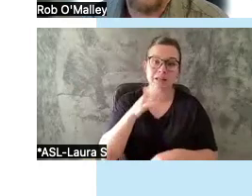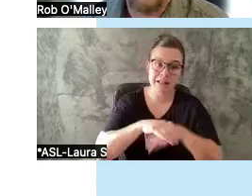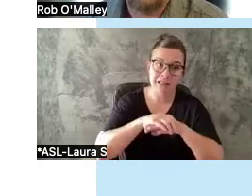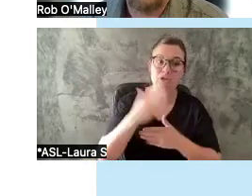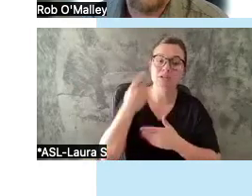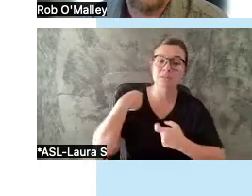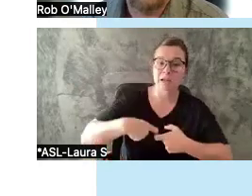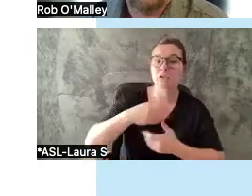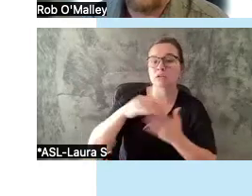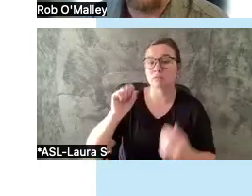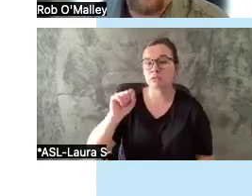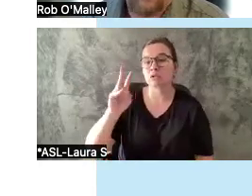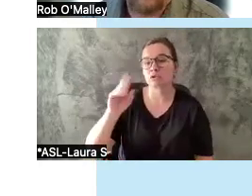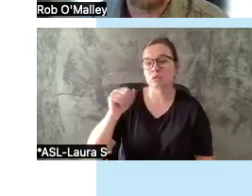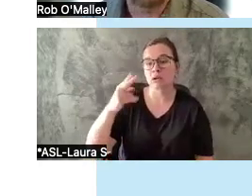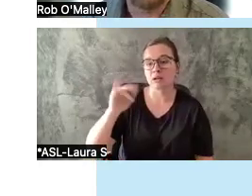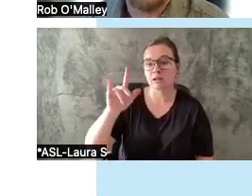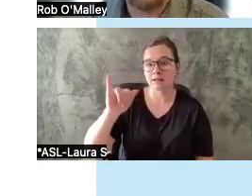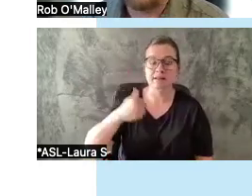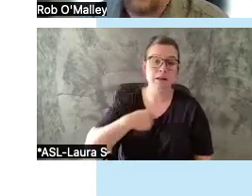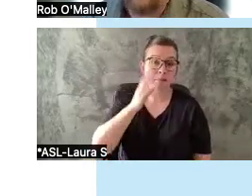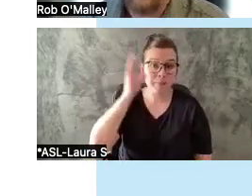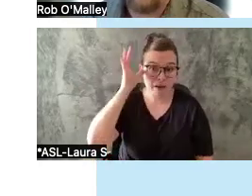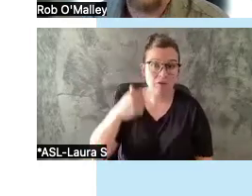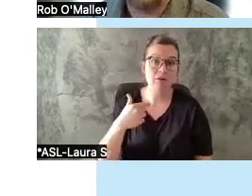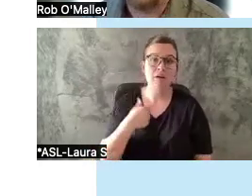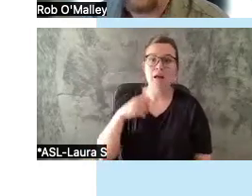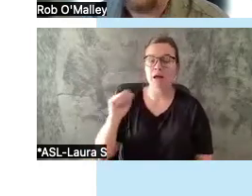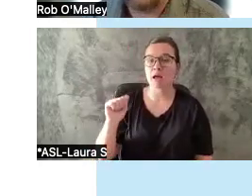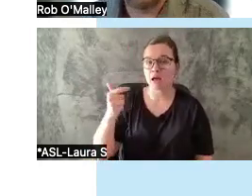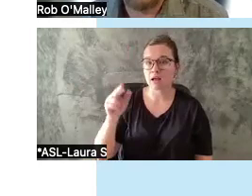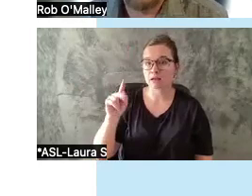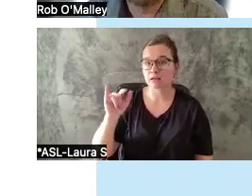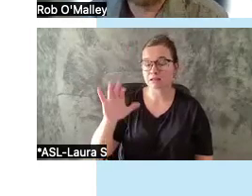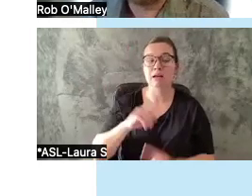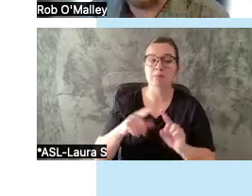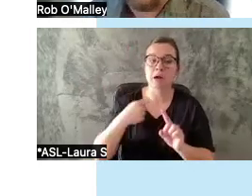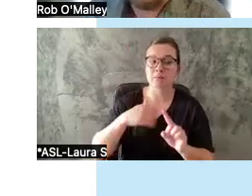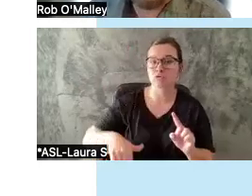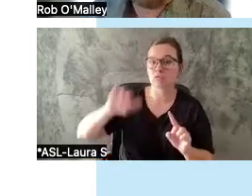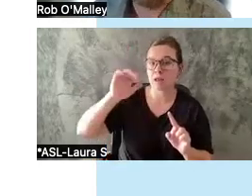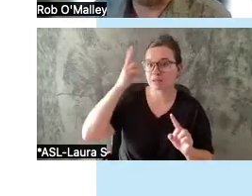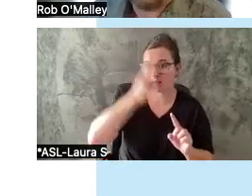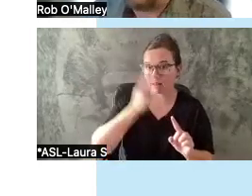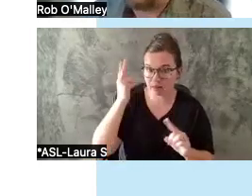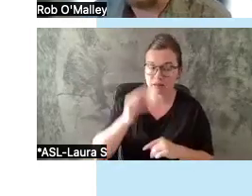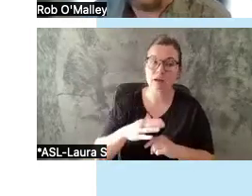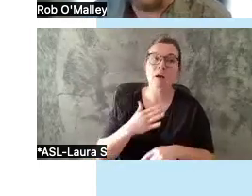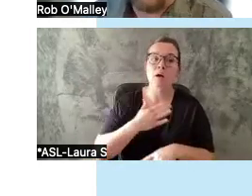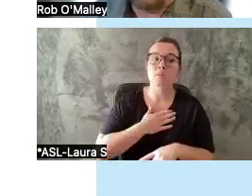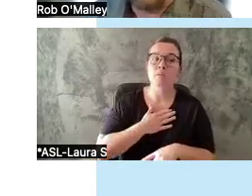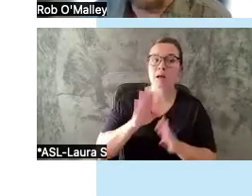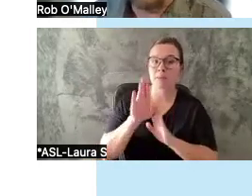and Swahili. I am a parent and I am agnostic, though I was raised Catholic. And my academic background is in